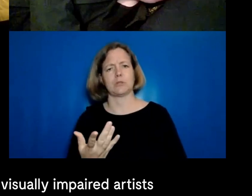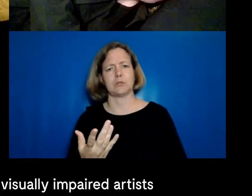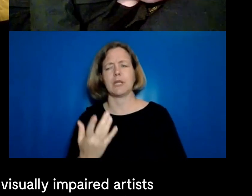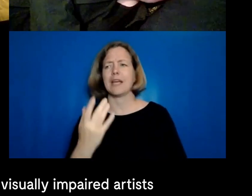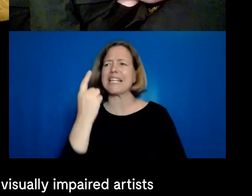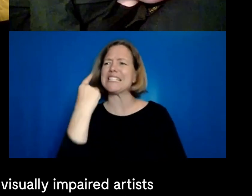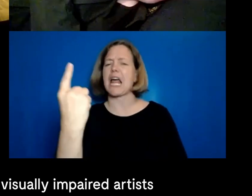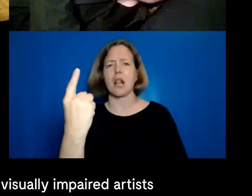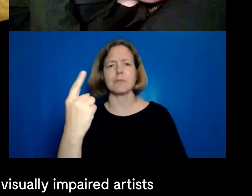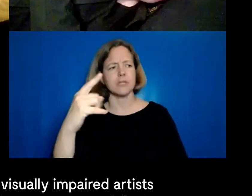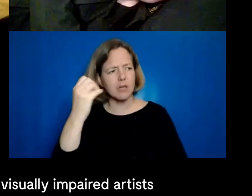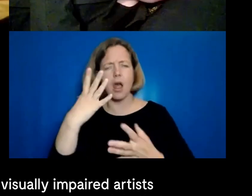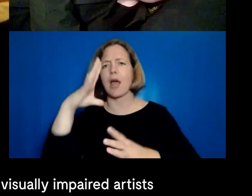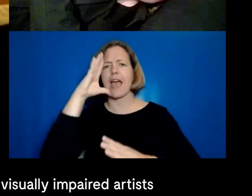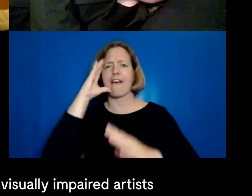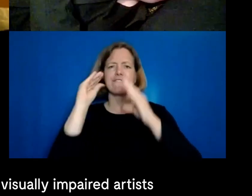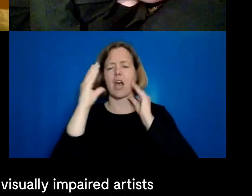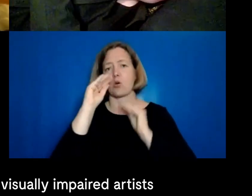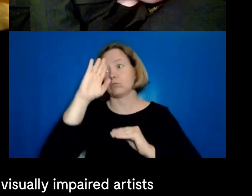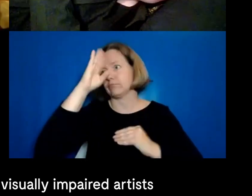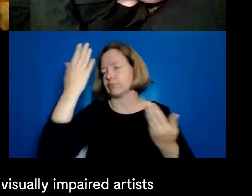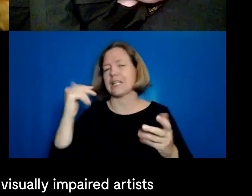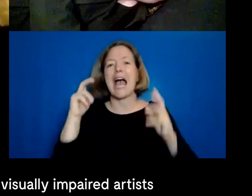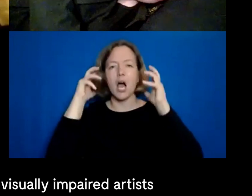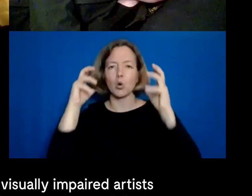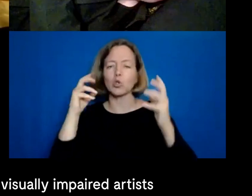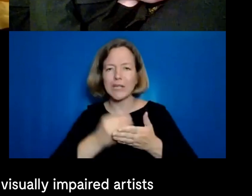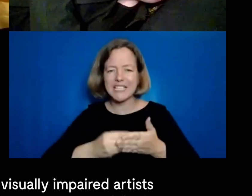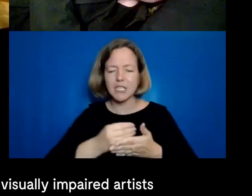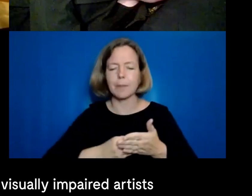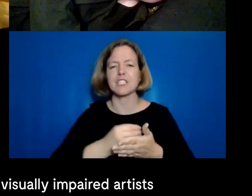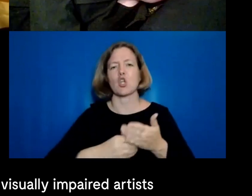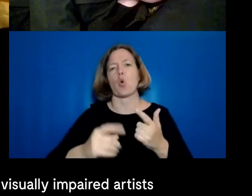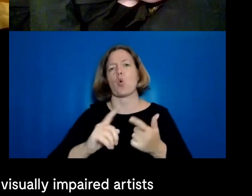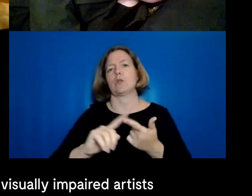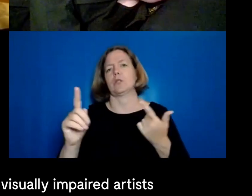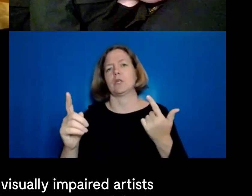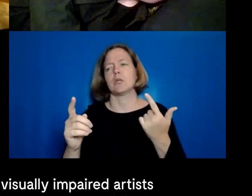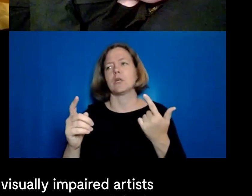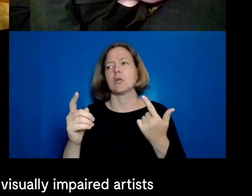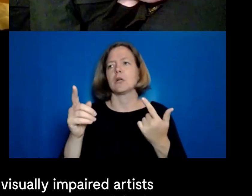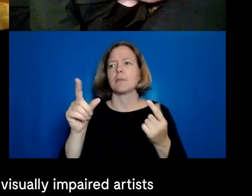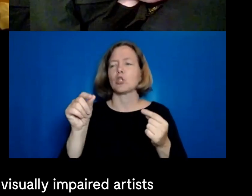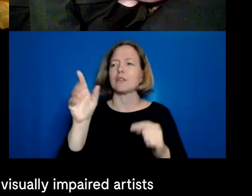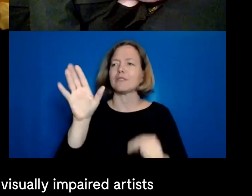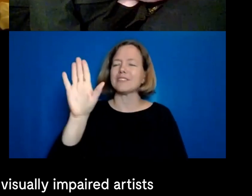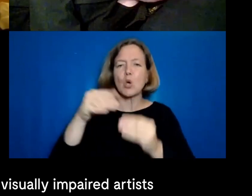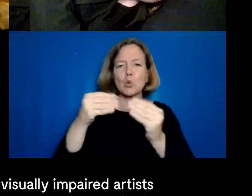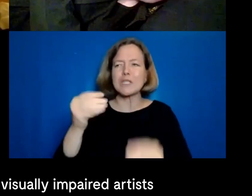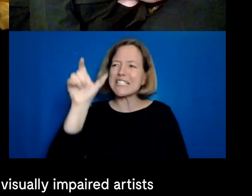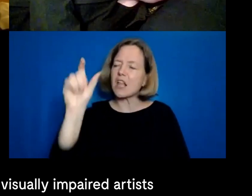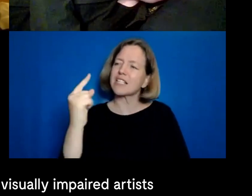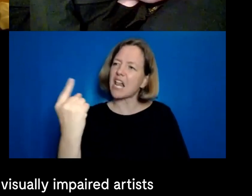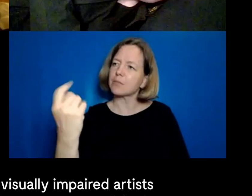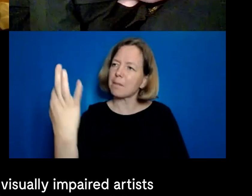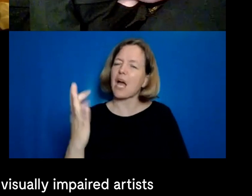descriptions if you take blind and visually impaired artists, and that we definitely need to see more work